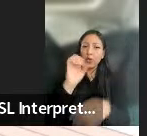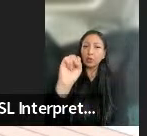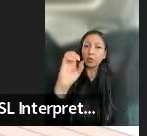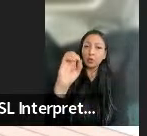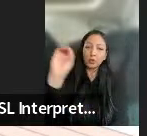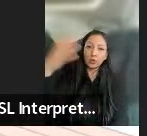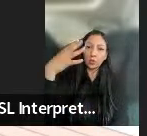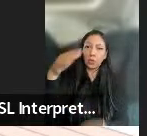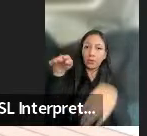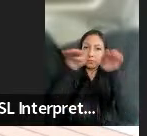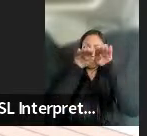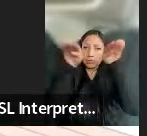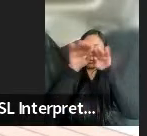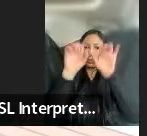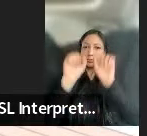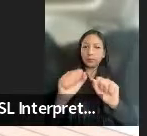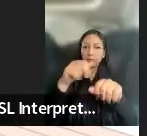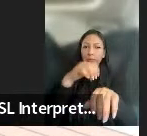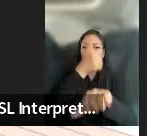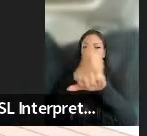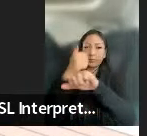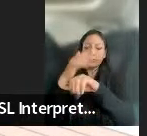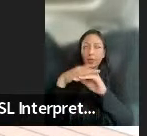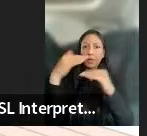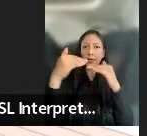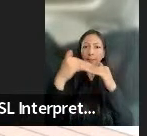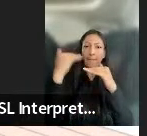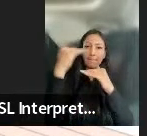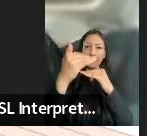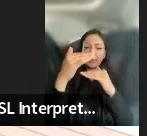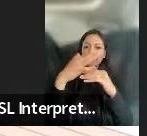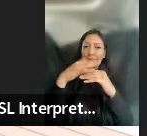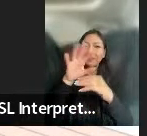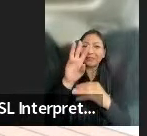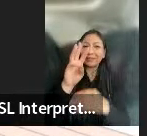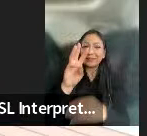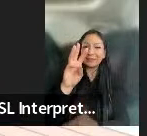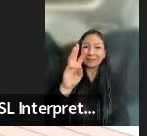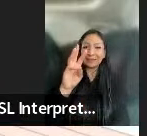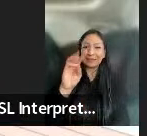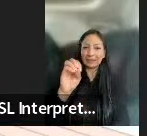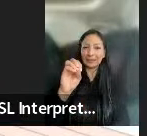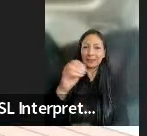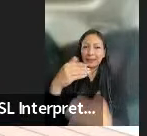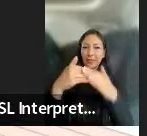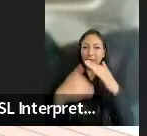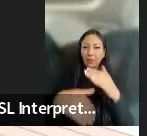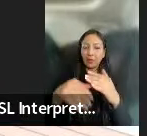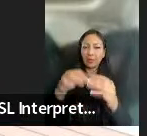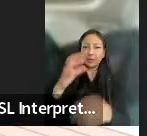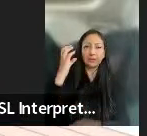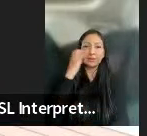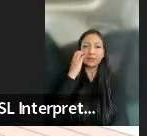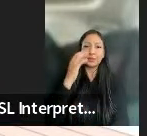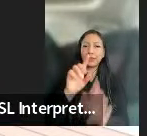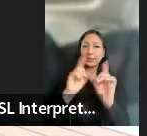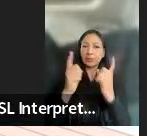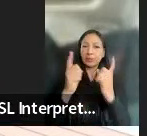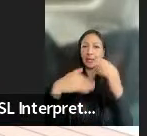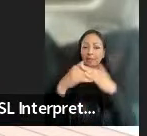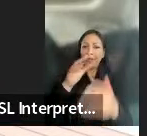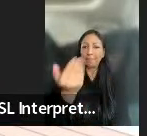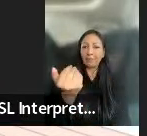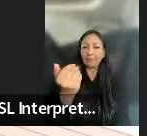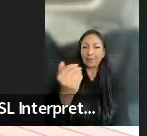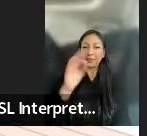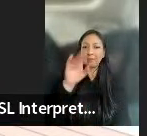flat roofs above the zoning height limit, up to 6 feet in certain districts, the lower density districts, and up to 15 feet in